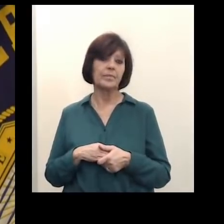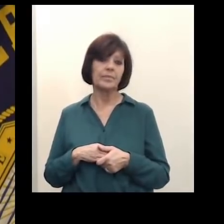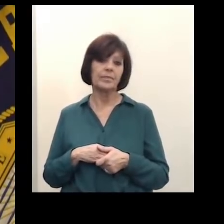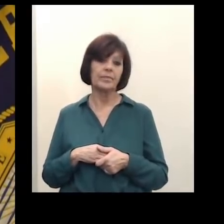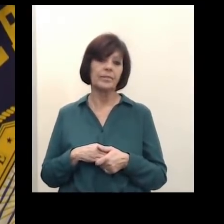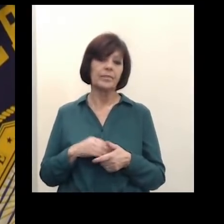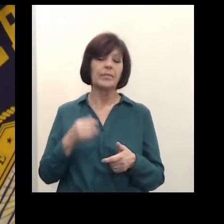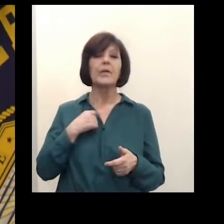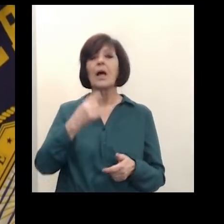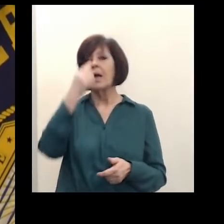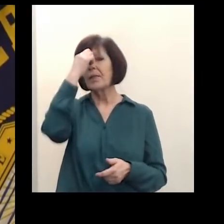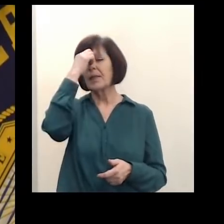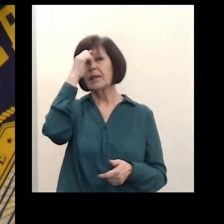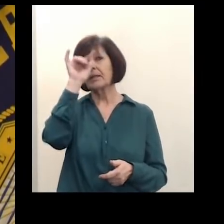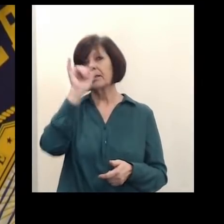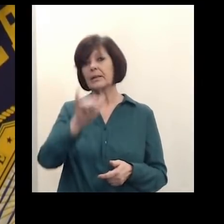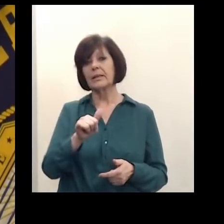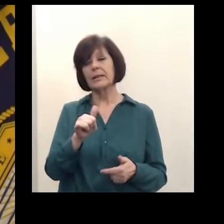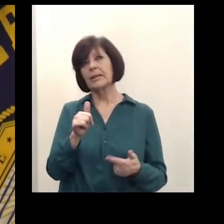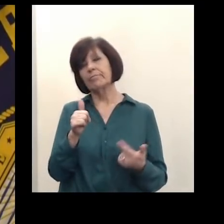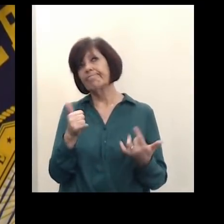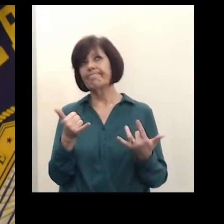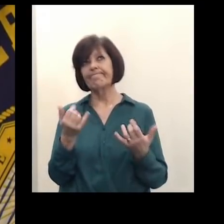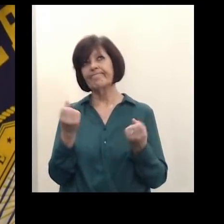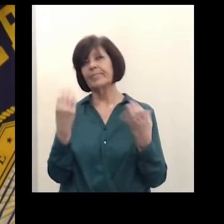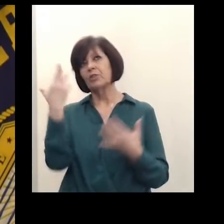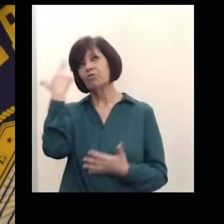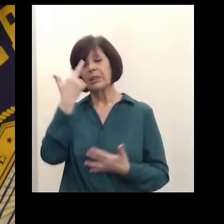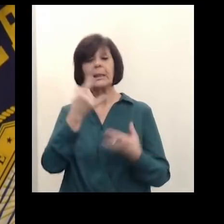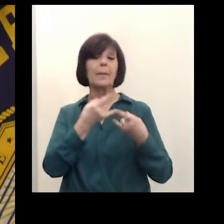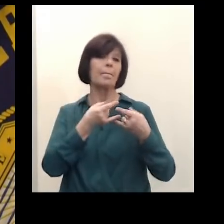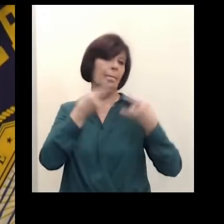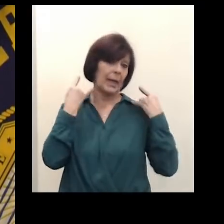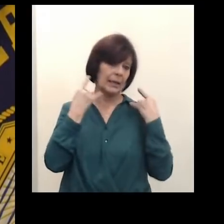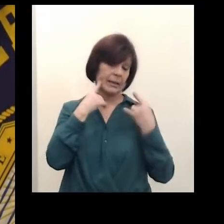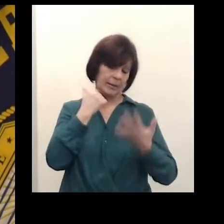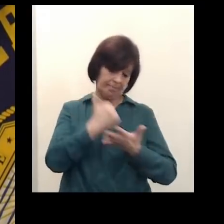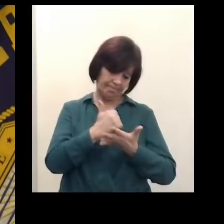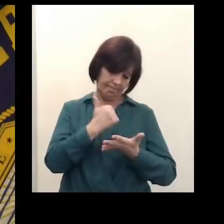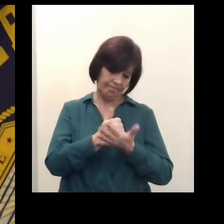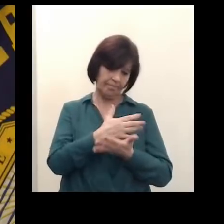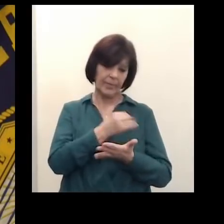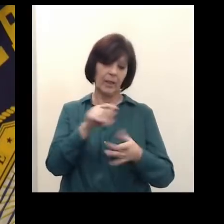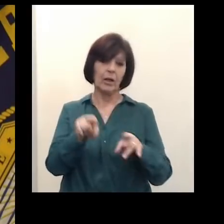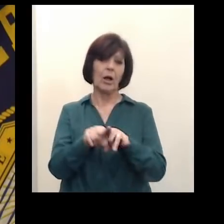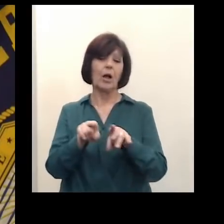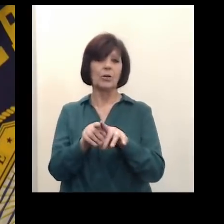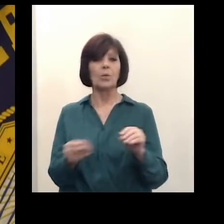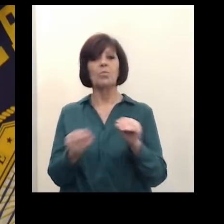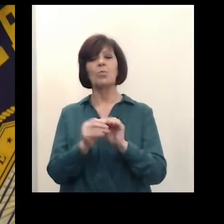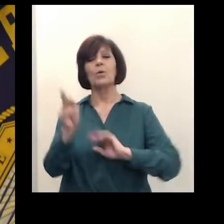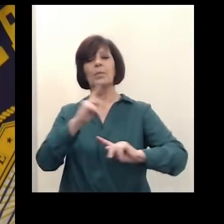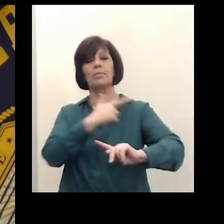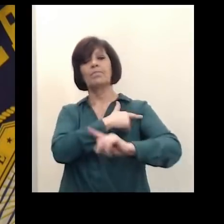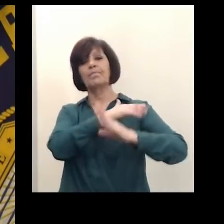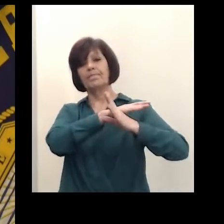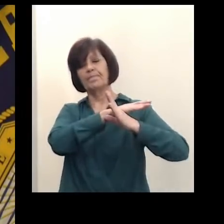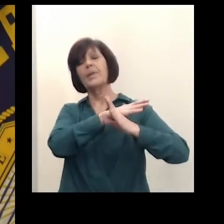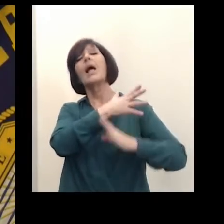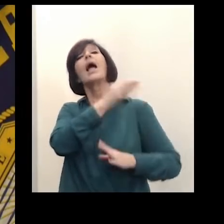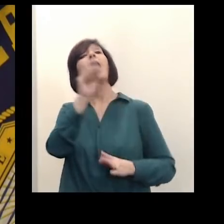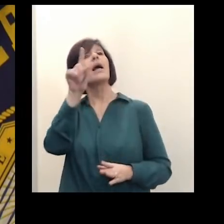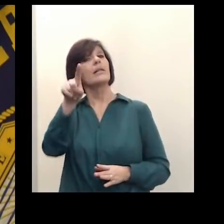I think that's a combination of many things. The mask regulation, as well as, of course, the higher vaccination rates. And one thing I will